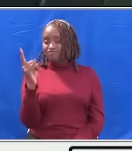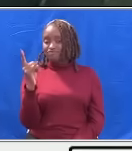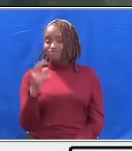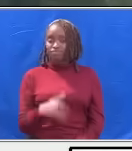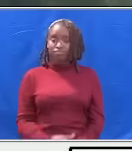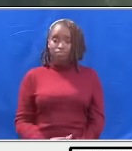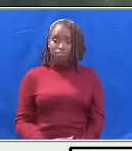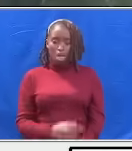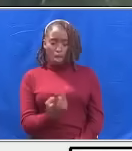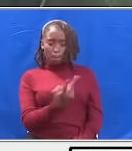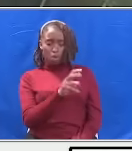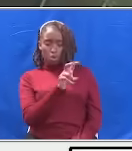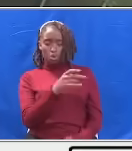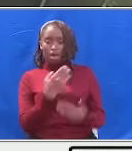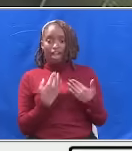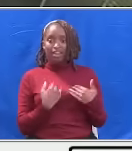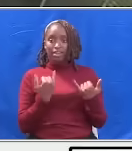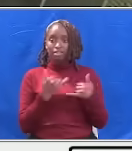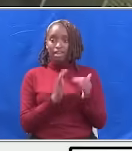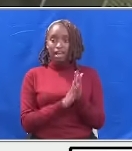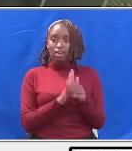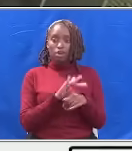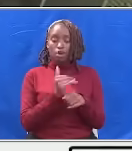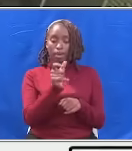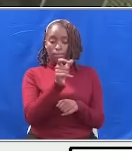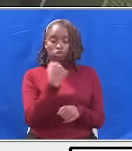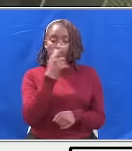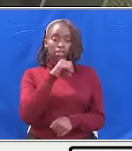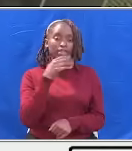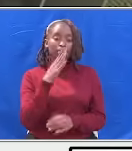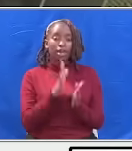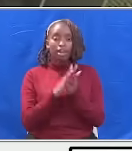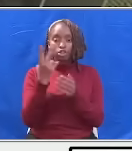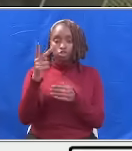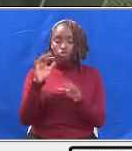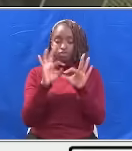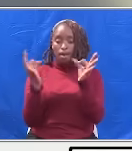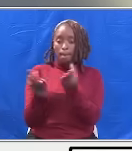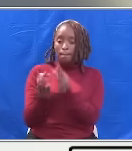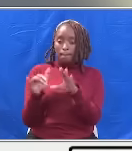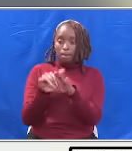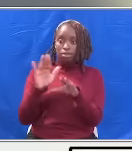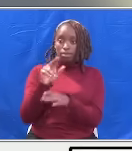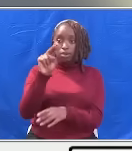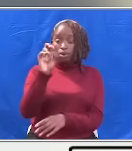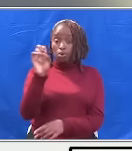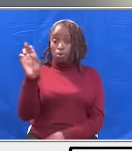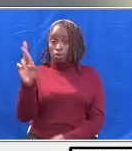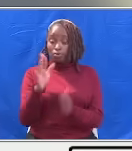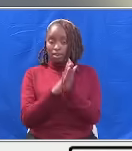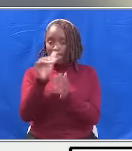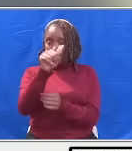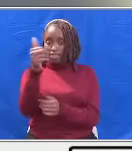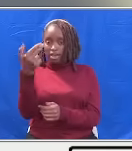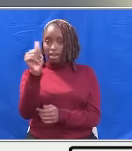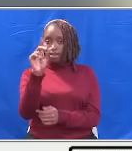The two appearing to refer to the prime suspect in their murder and their two family members, Dekha Abdinur and Abu Adan, who is